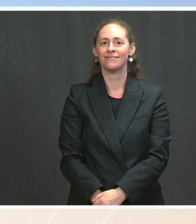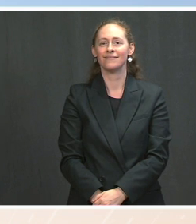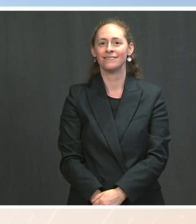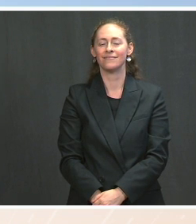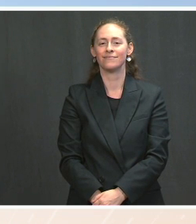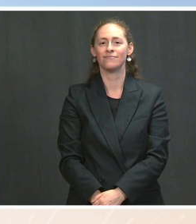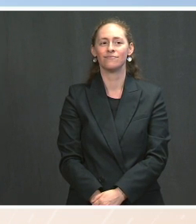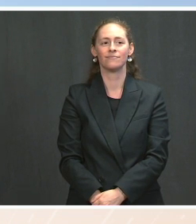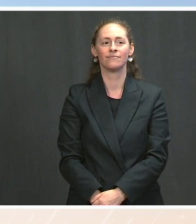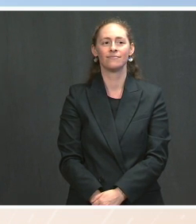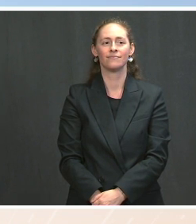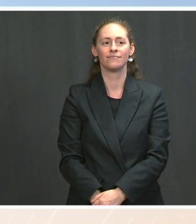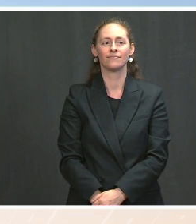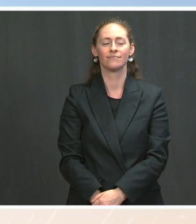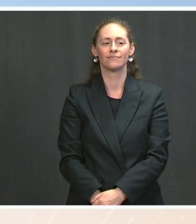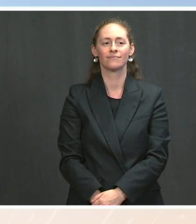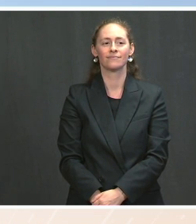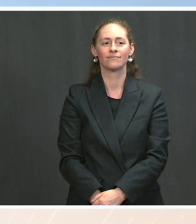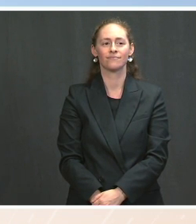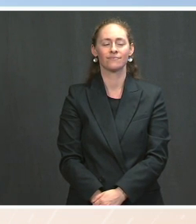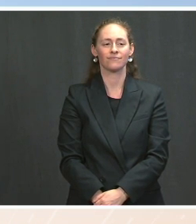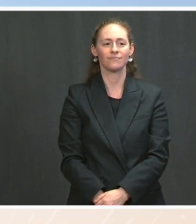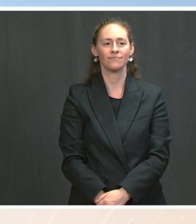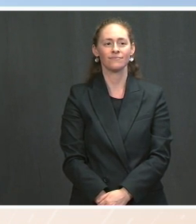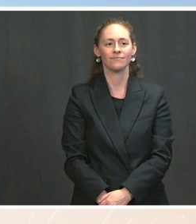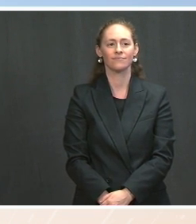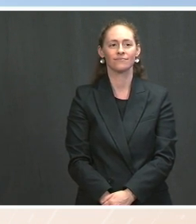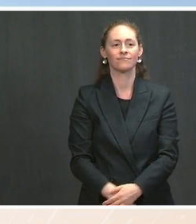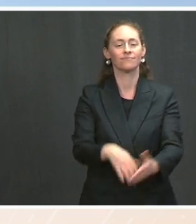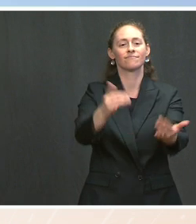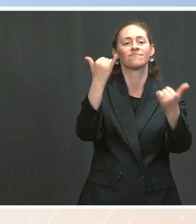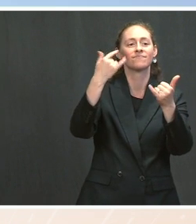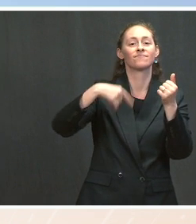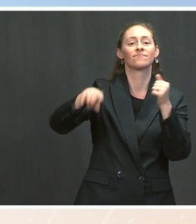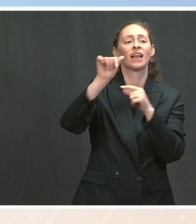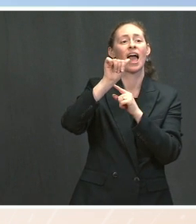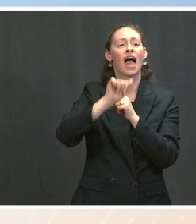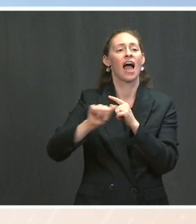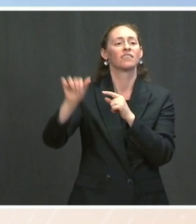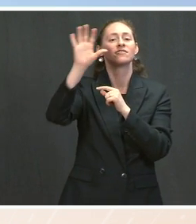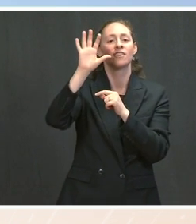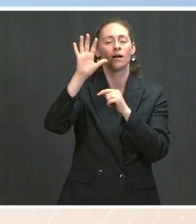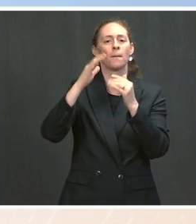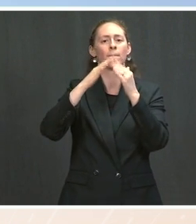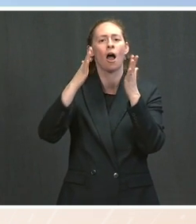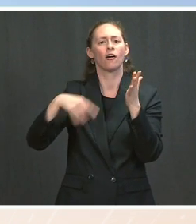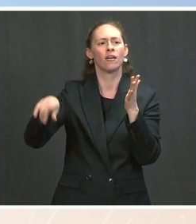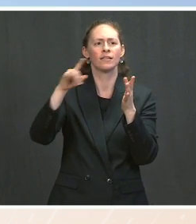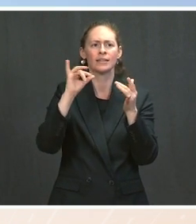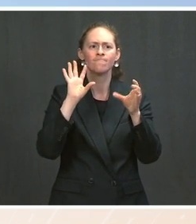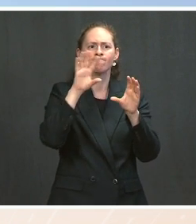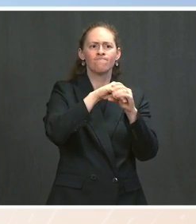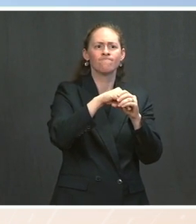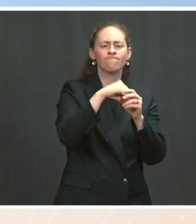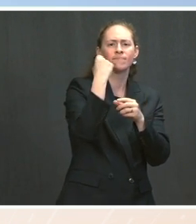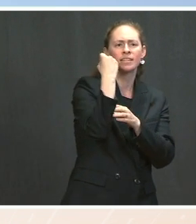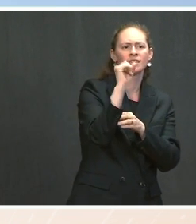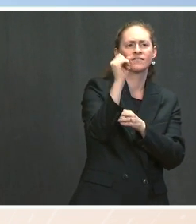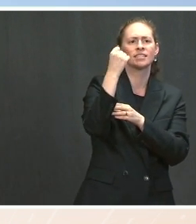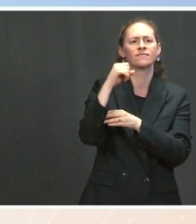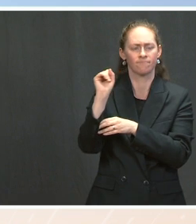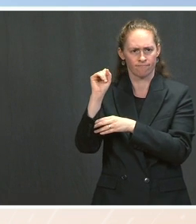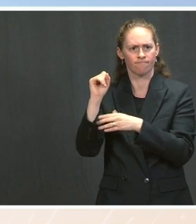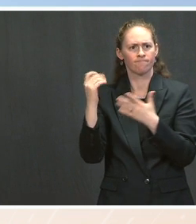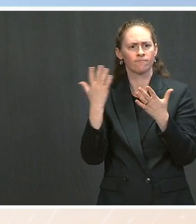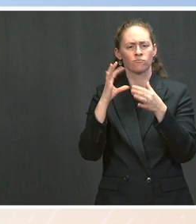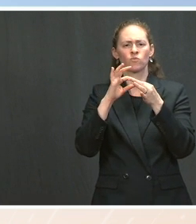Asian American and Pacific Islander activism. I have two questions. The first one's on anti-Asian hate. In addition to the COVID-19 Hate Crimes